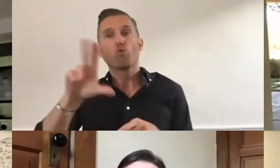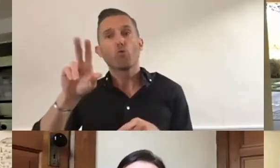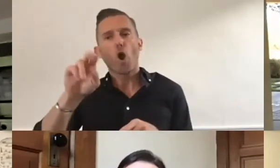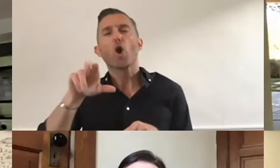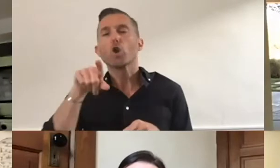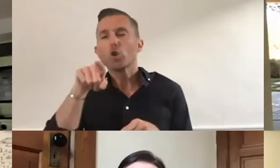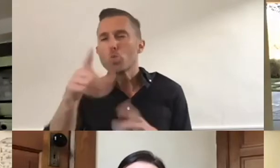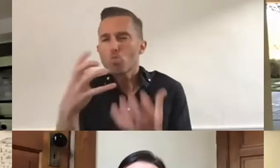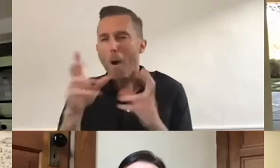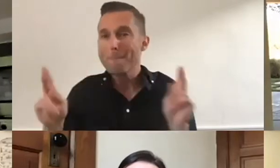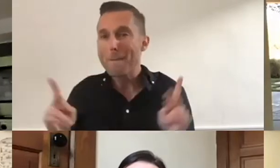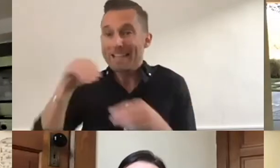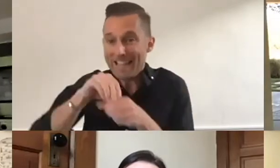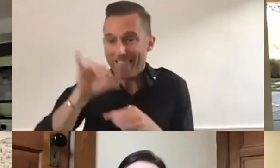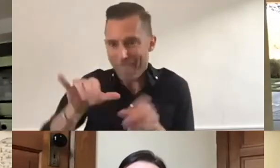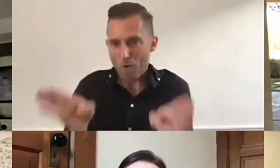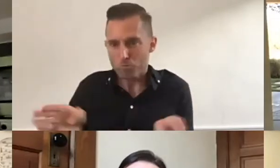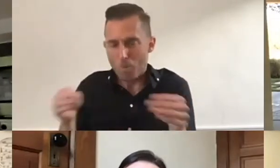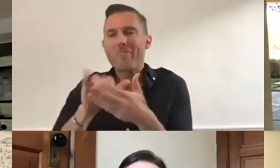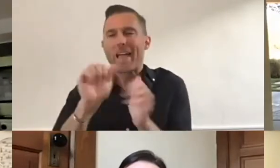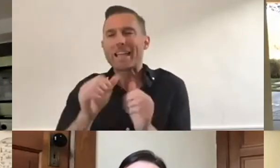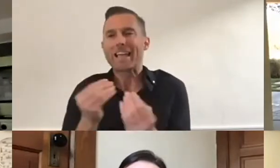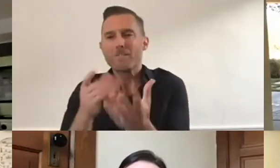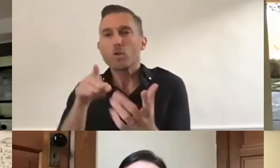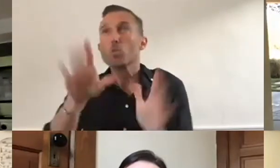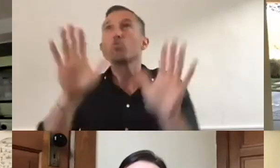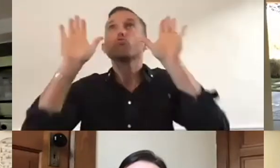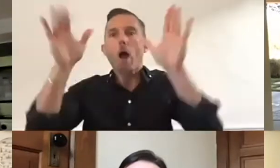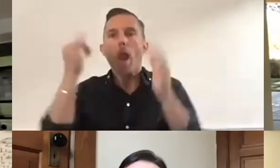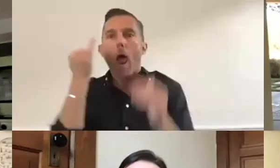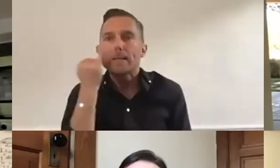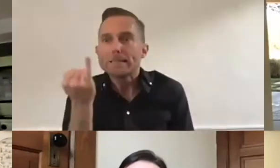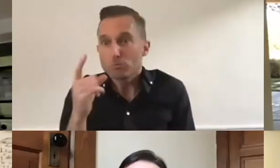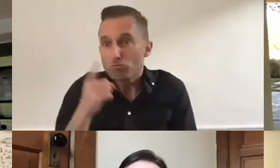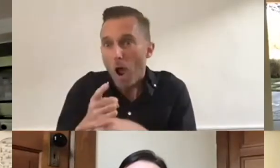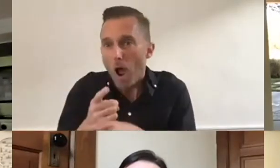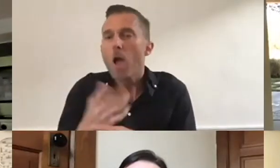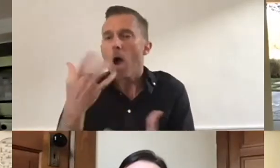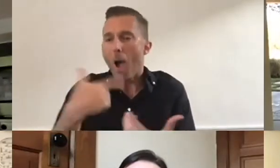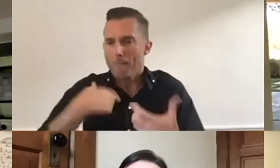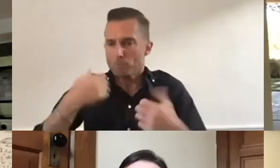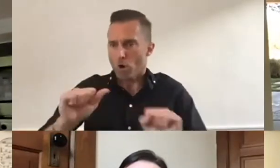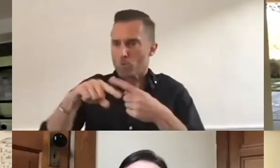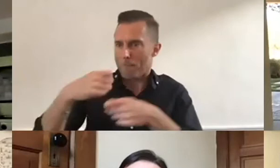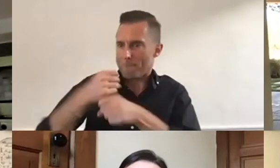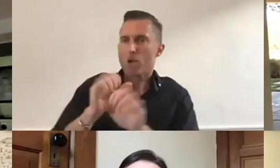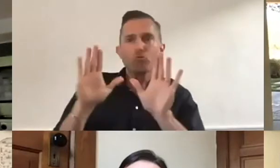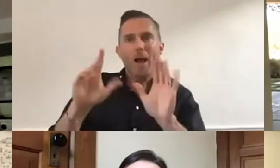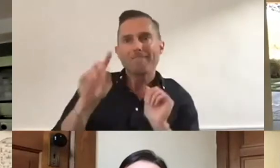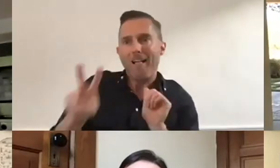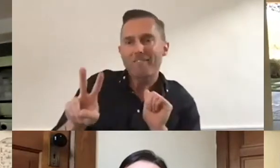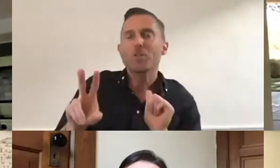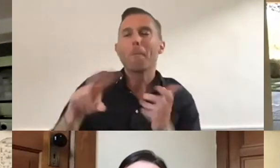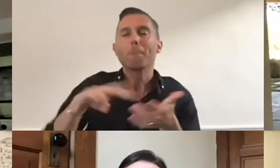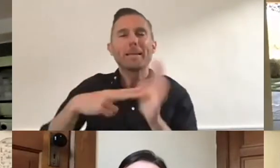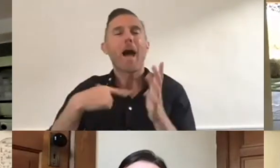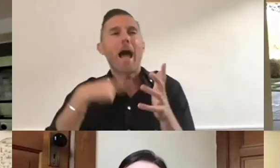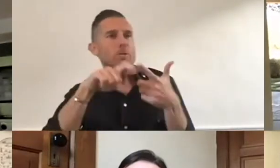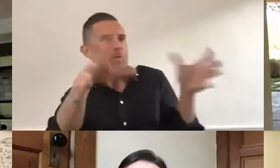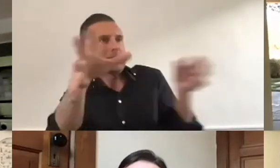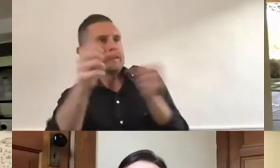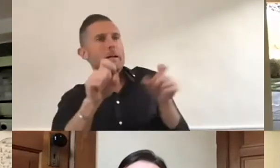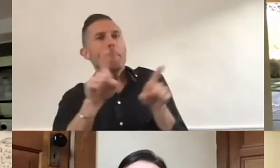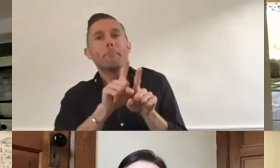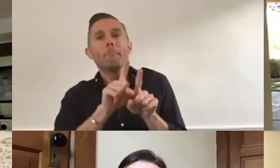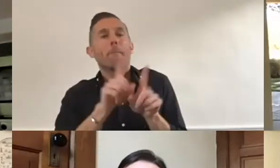in the room that can give you great ideas. You're trying to make a great television show. So you want those people who are not like you